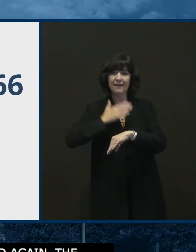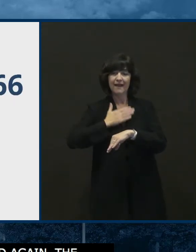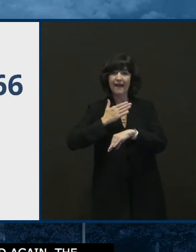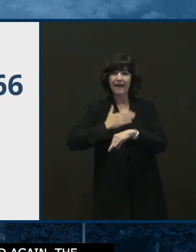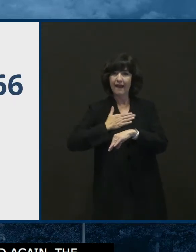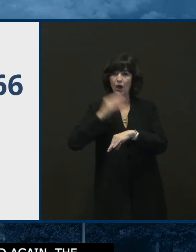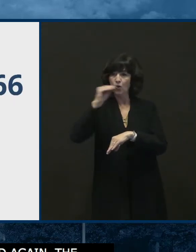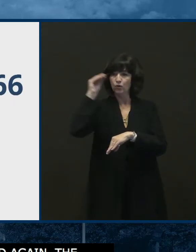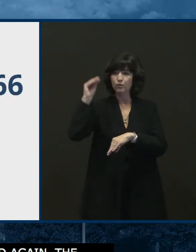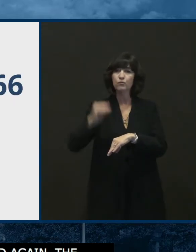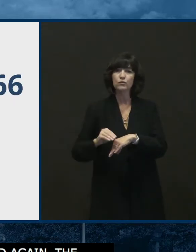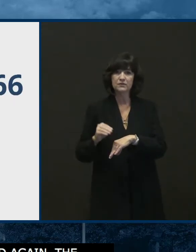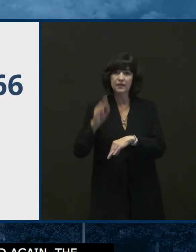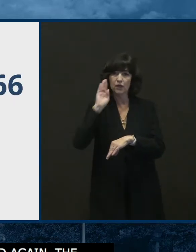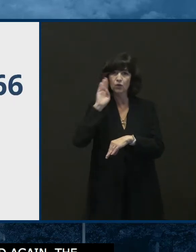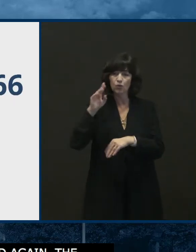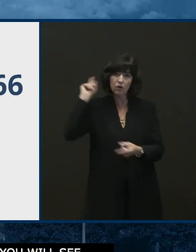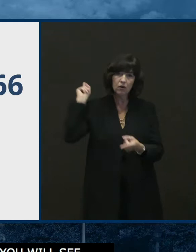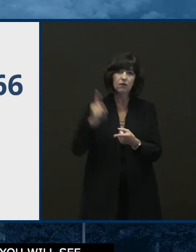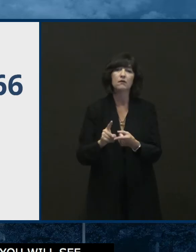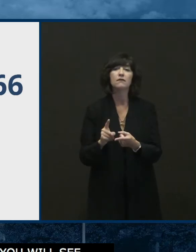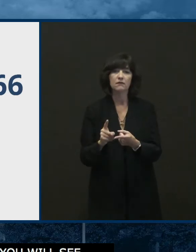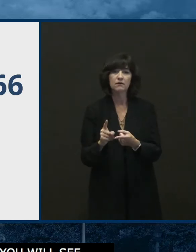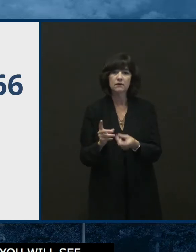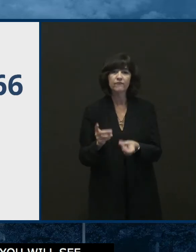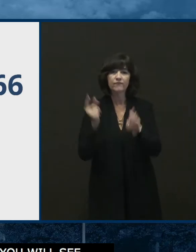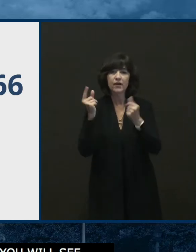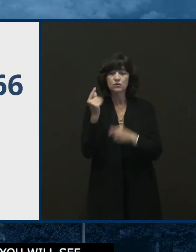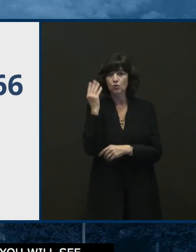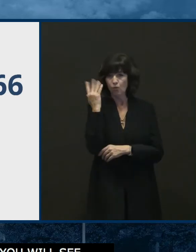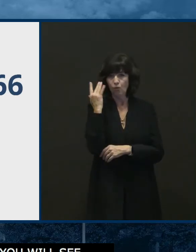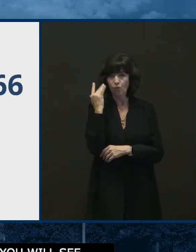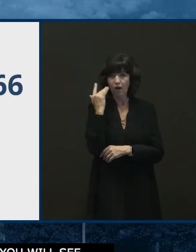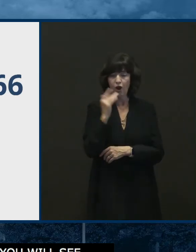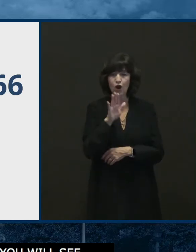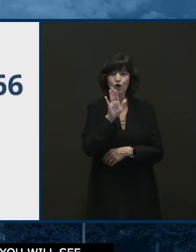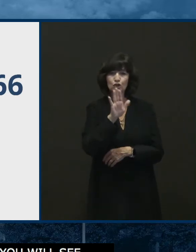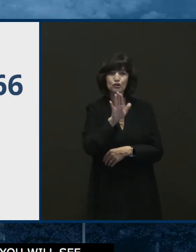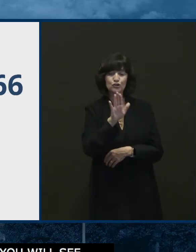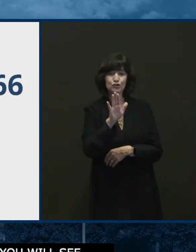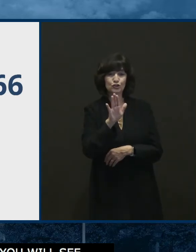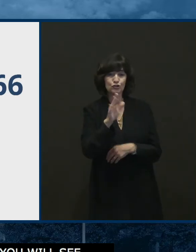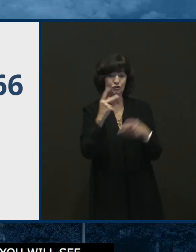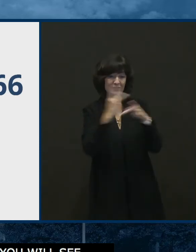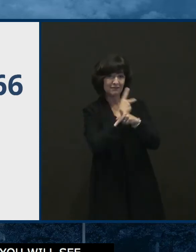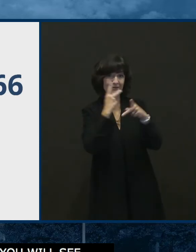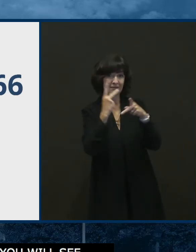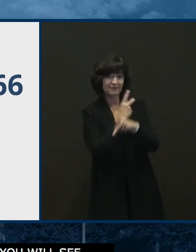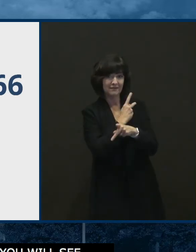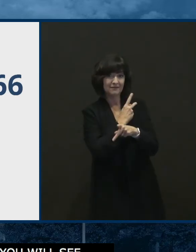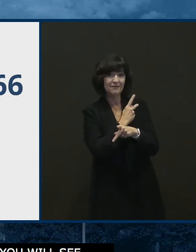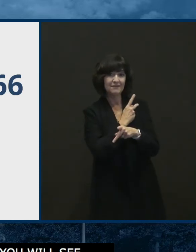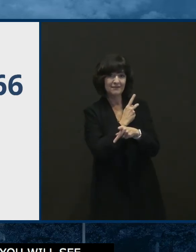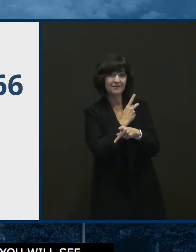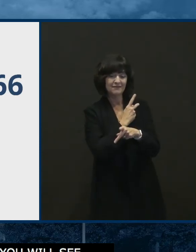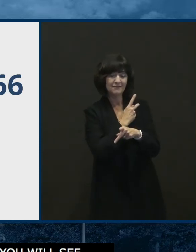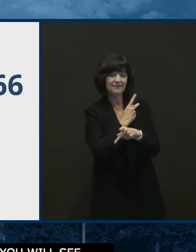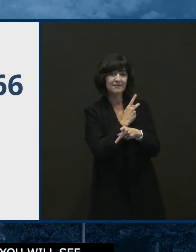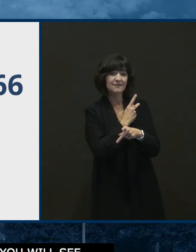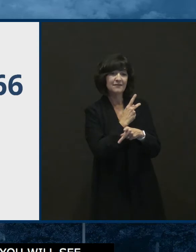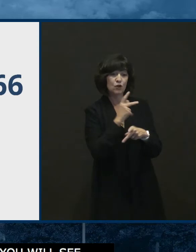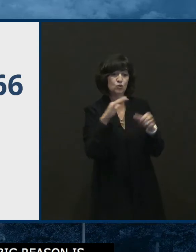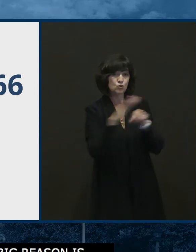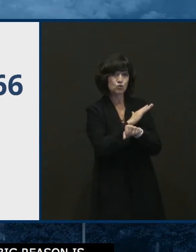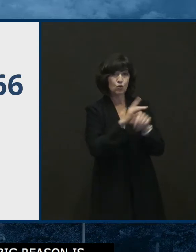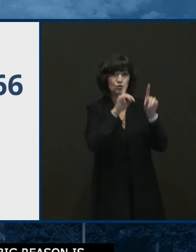significantly, and a big reason is your denominator, or the bottom part of the calculation, is total tests,